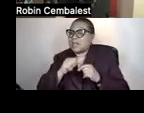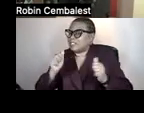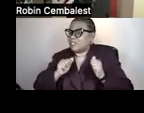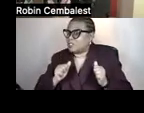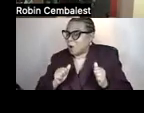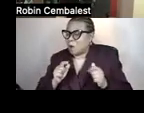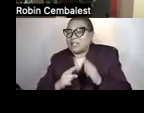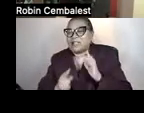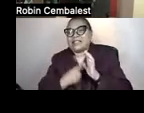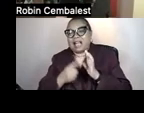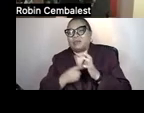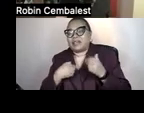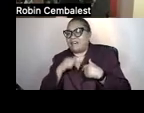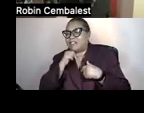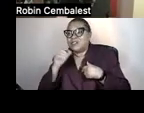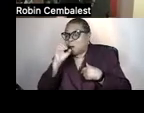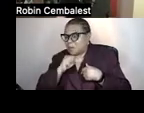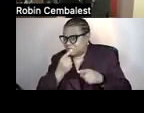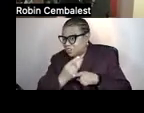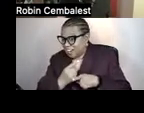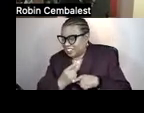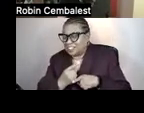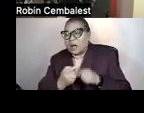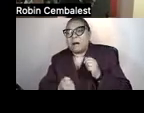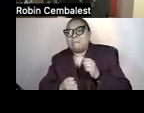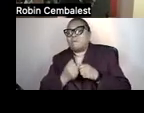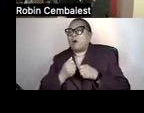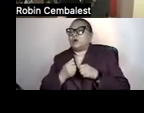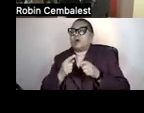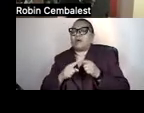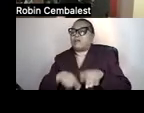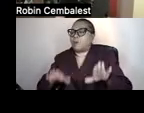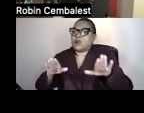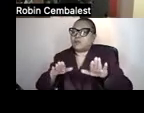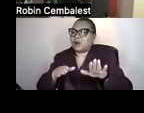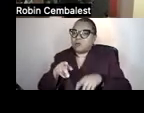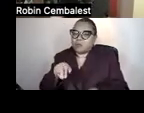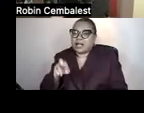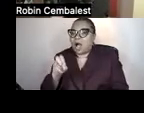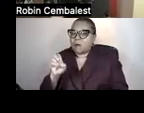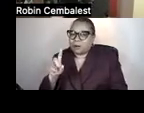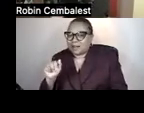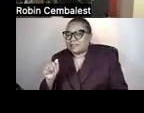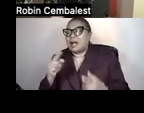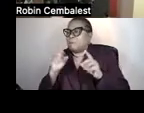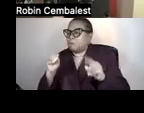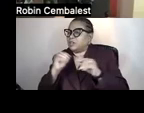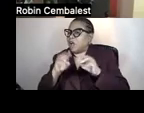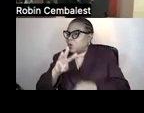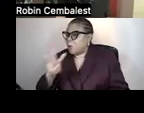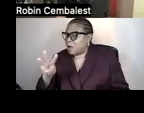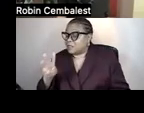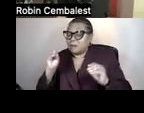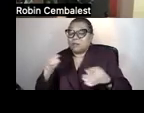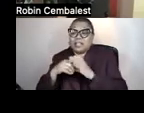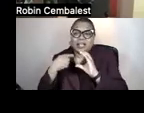that occasionally we have the don't miss, right? That the Wall Street Journal called wonderfully macabre. Put it on your website, put it in